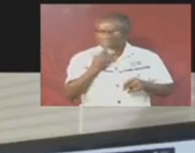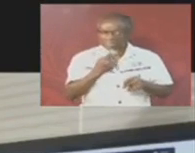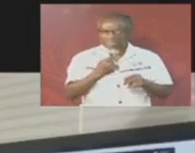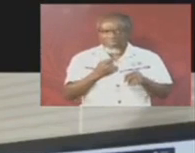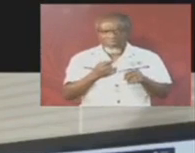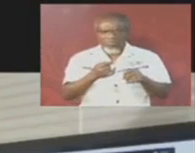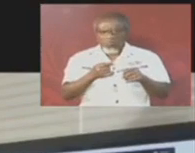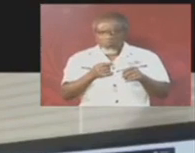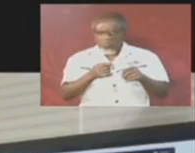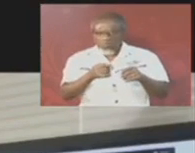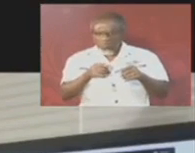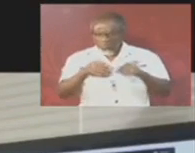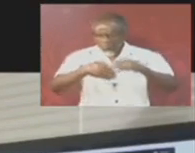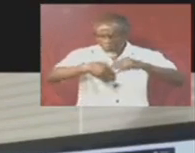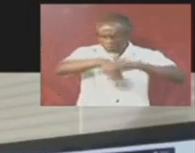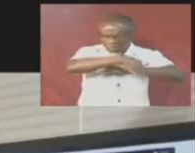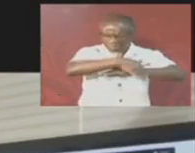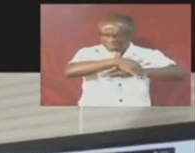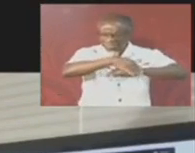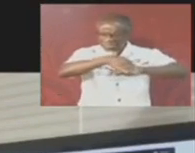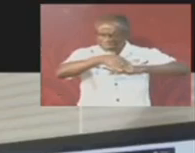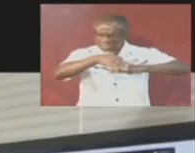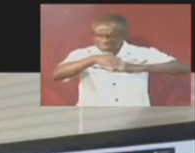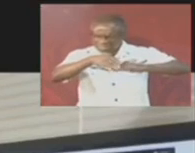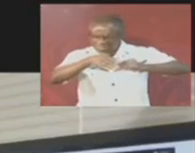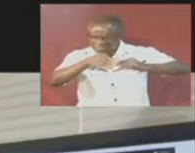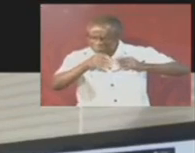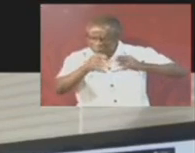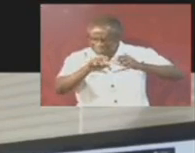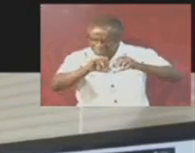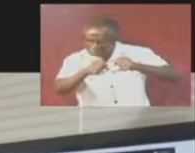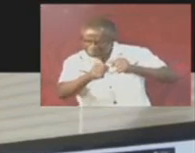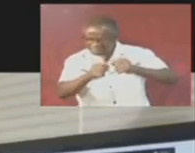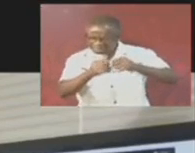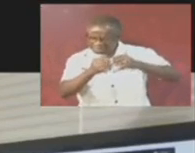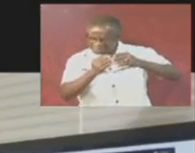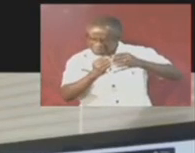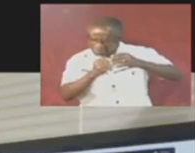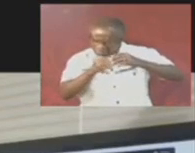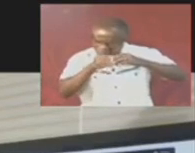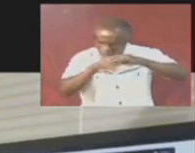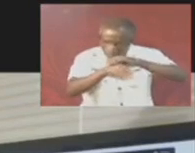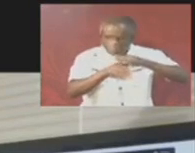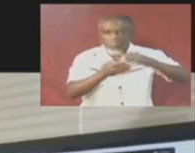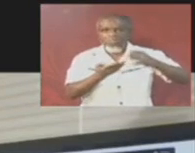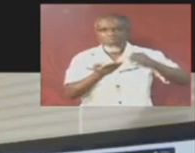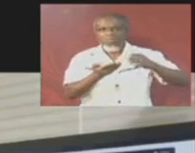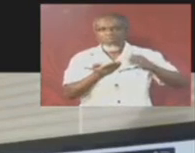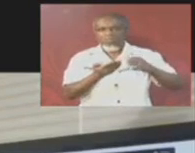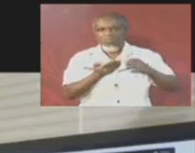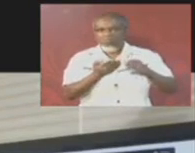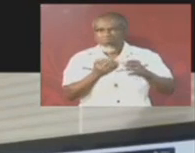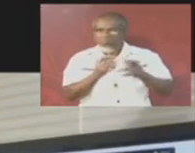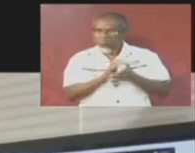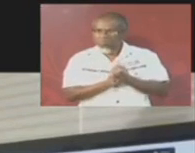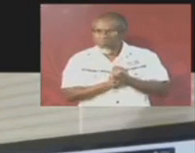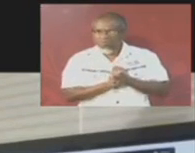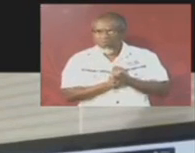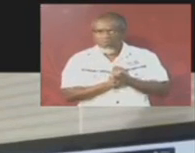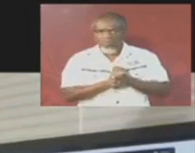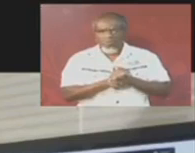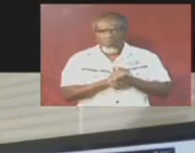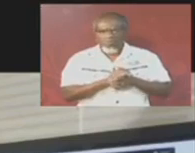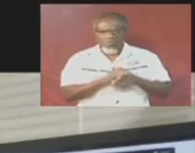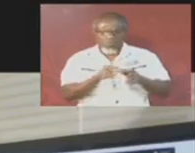we have been seeing a spike in cases. I want to, you know, to find out from you, apart from what you have